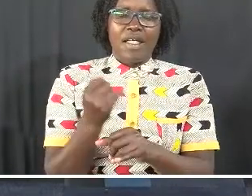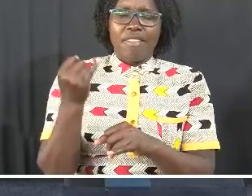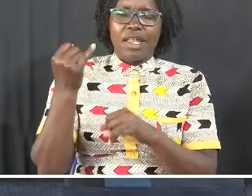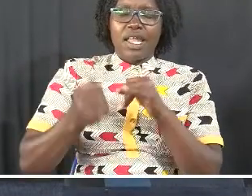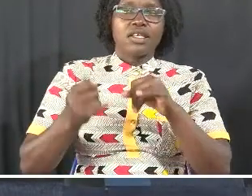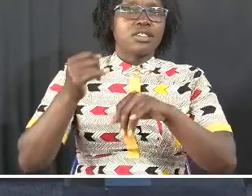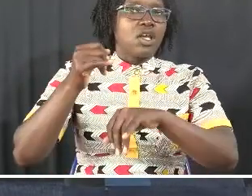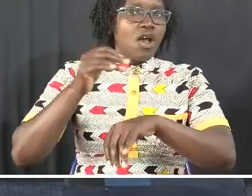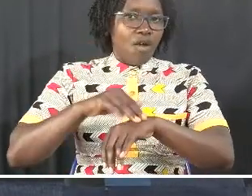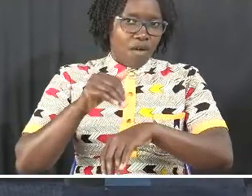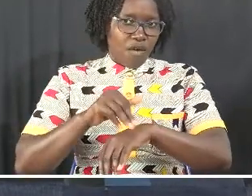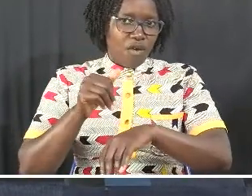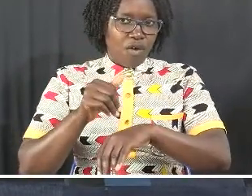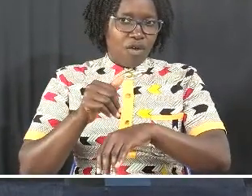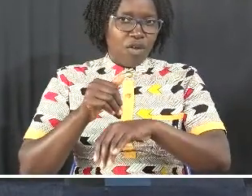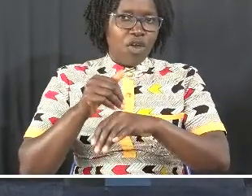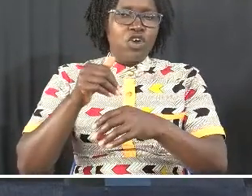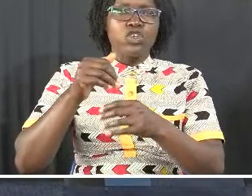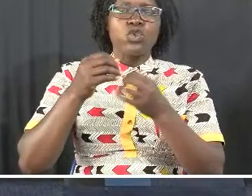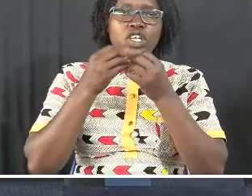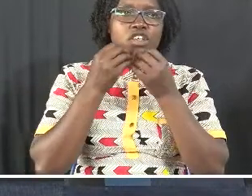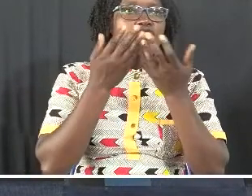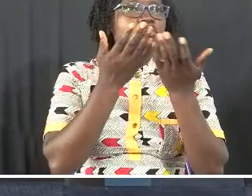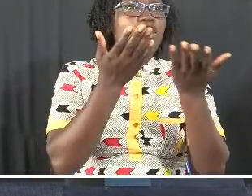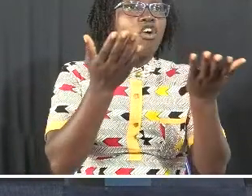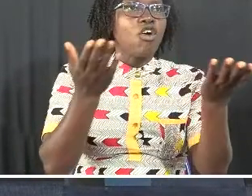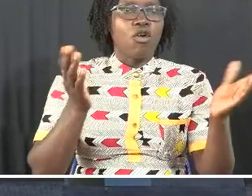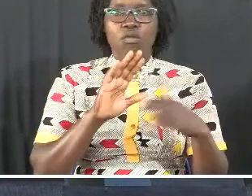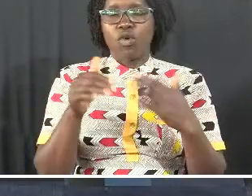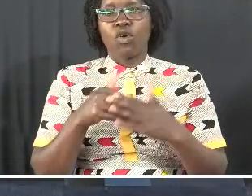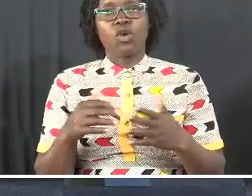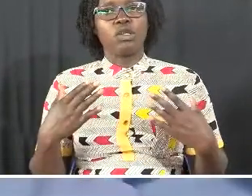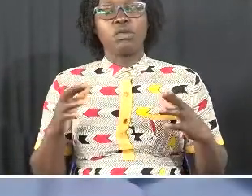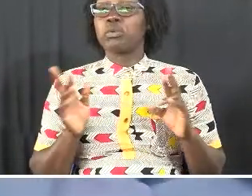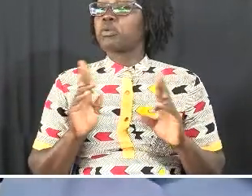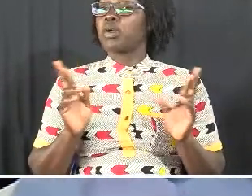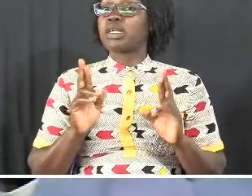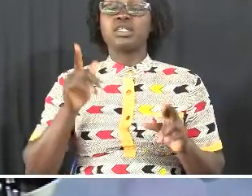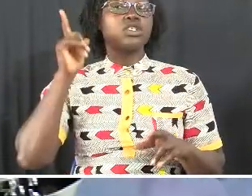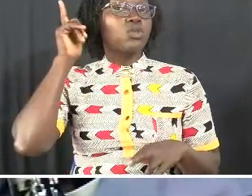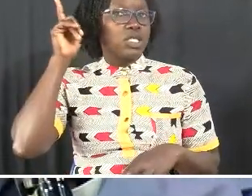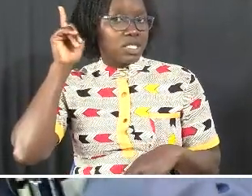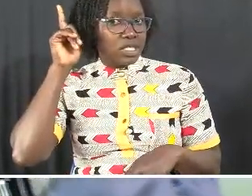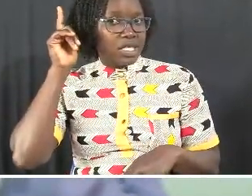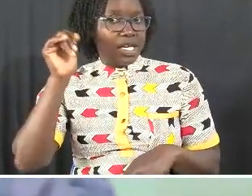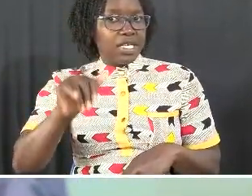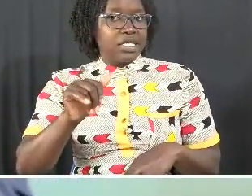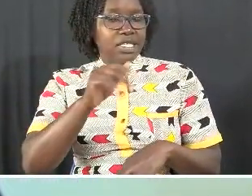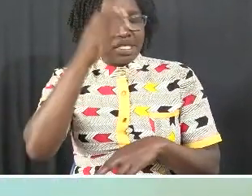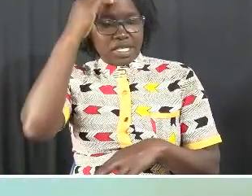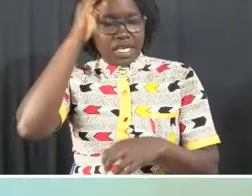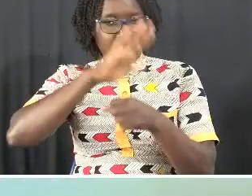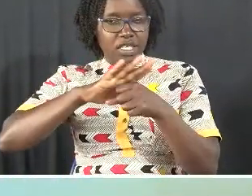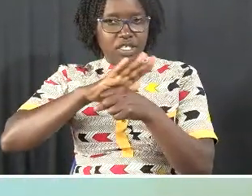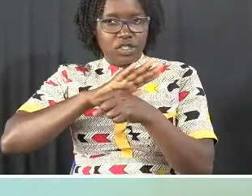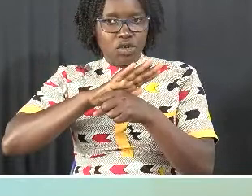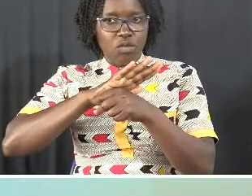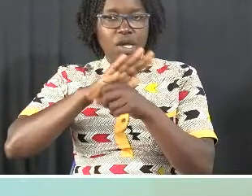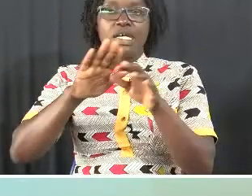call, to inform everyone who is willing to listen that there is a kingdom to win,